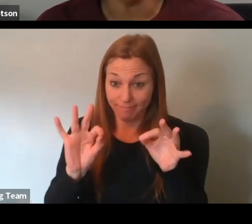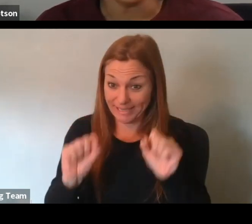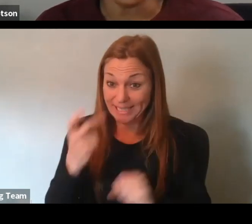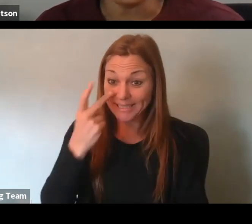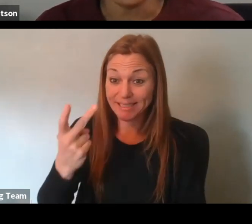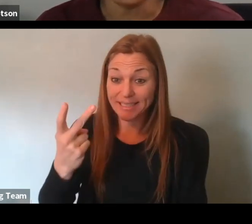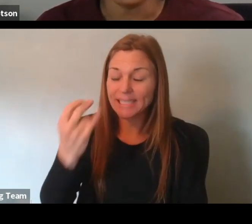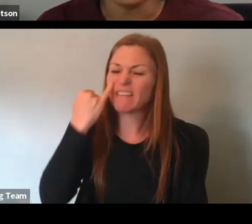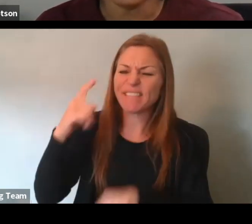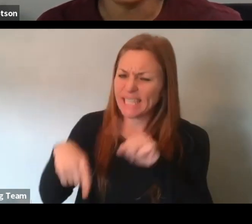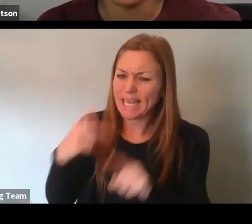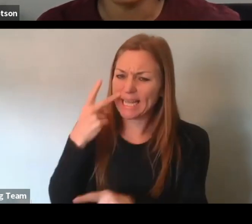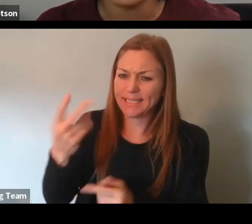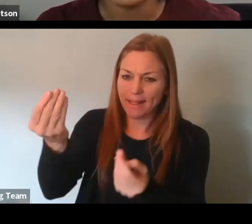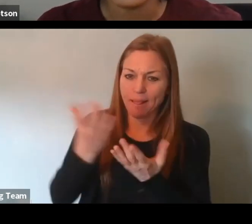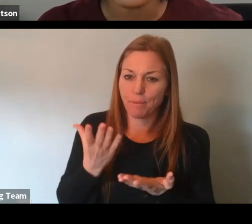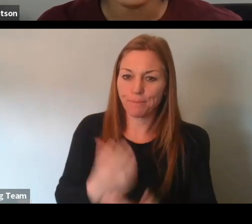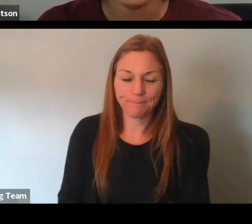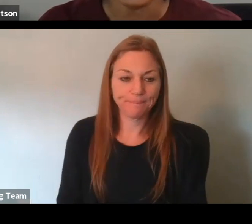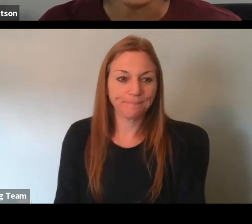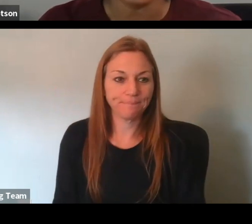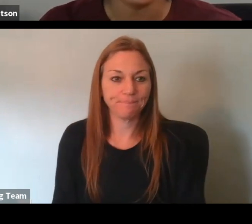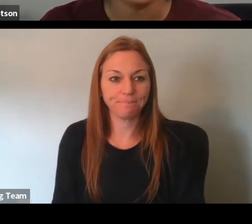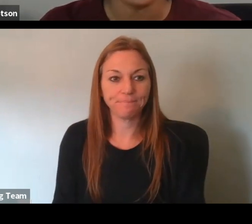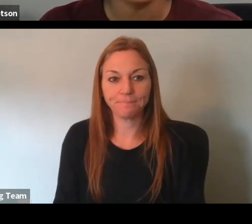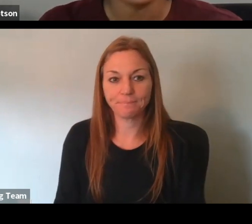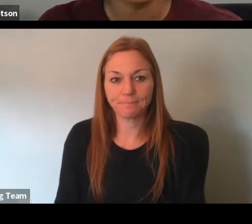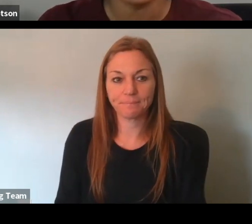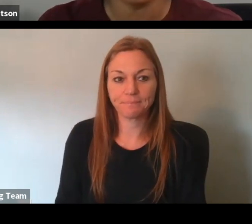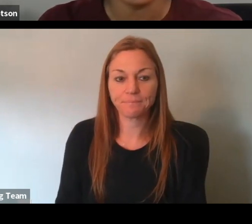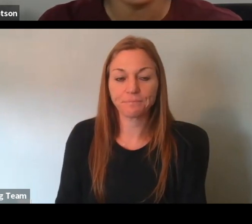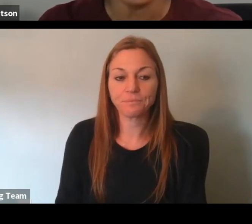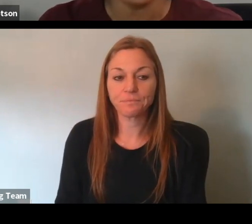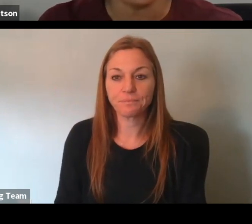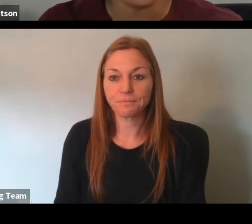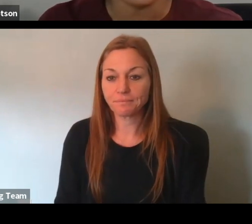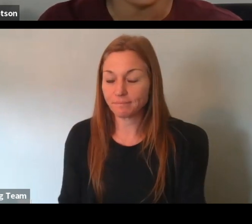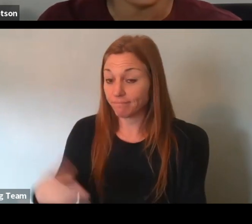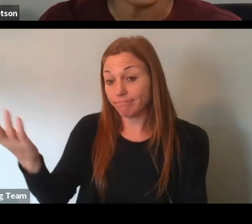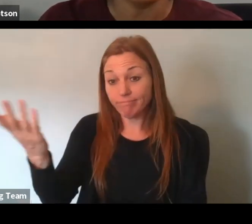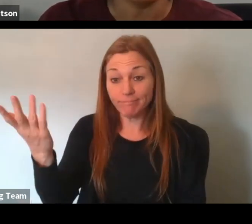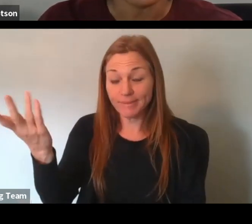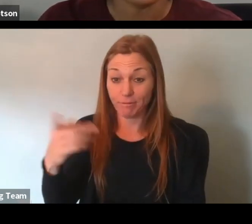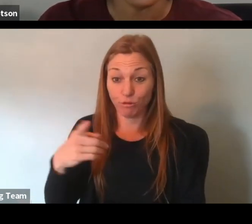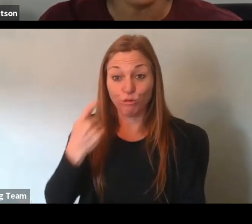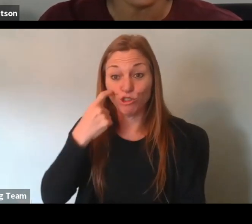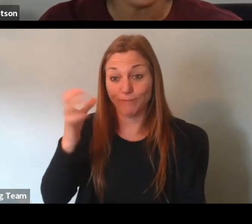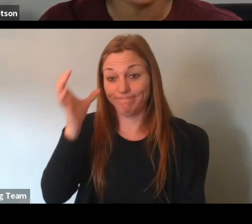slides. So as you heard, I wear a lot of different hats, work for a lot of